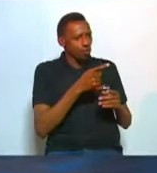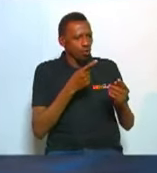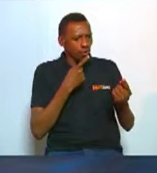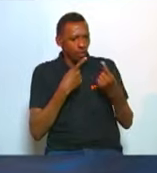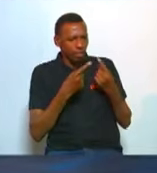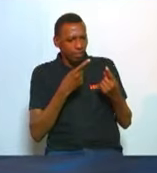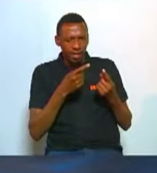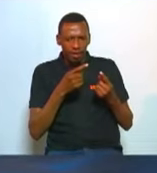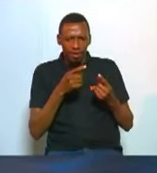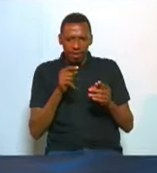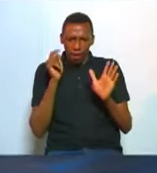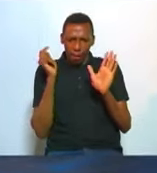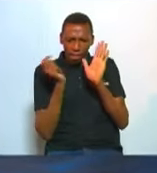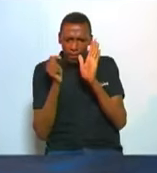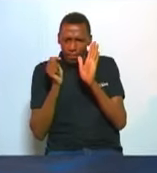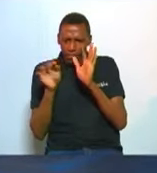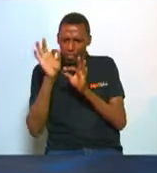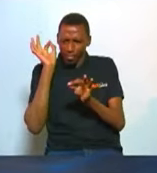the point?